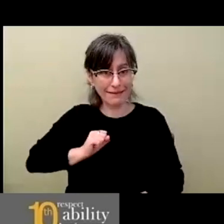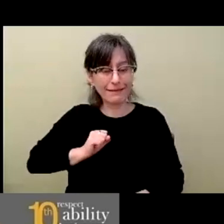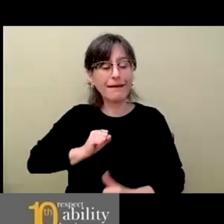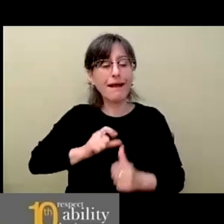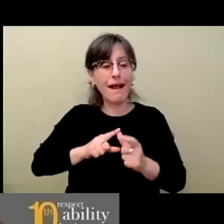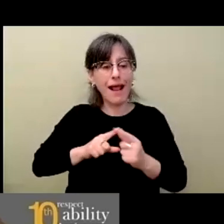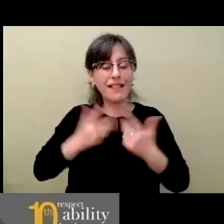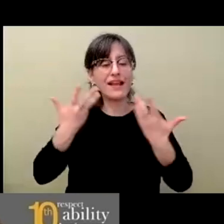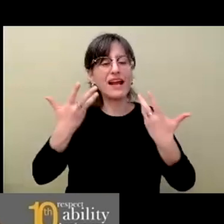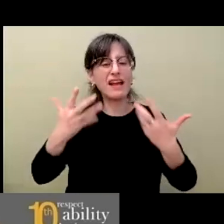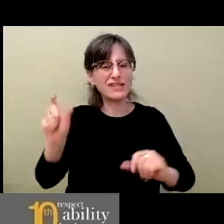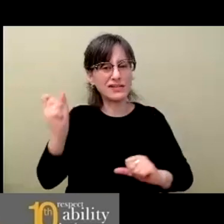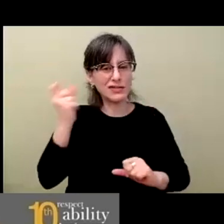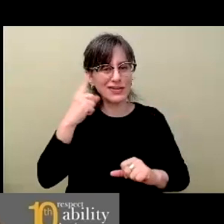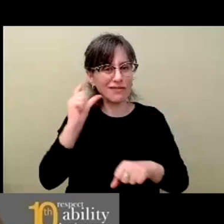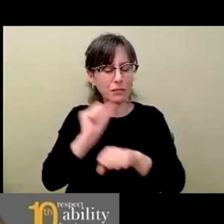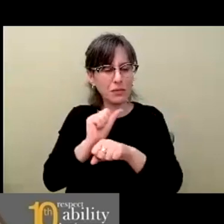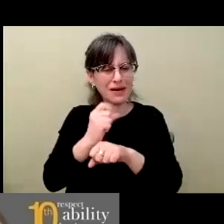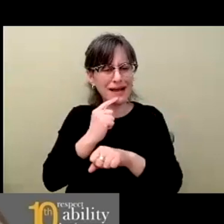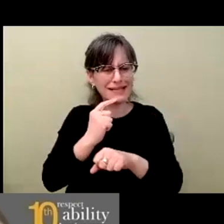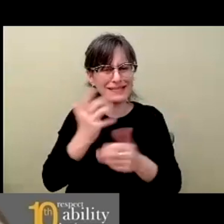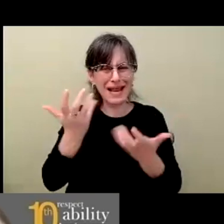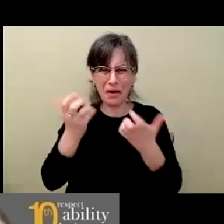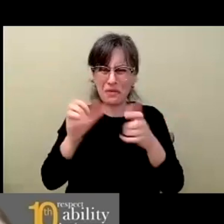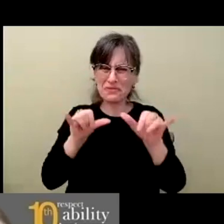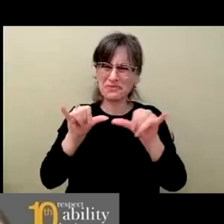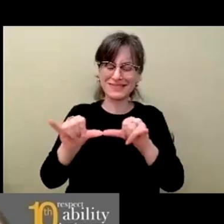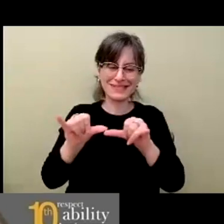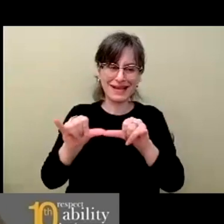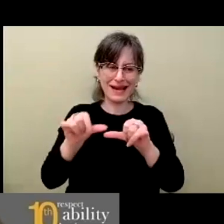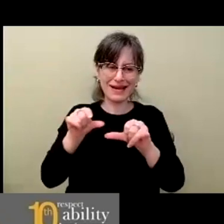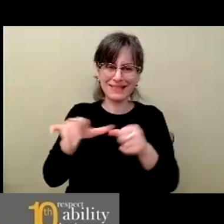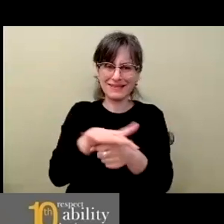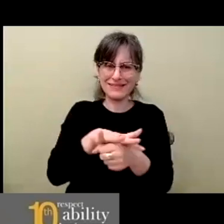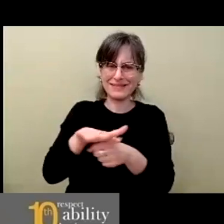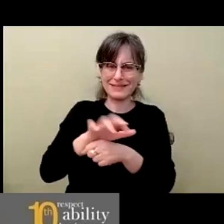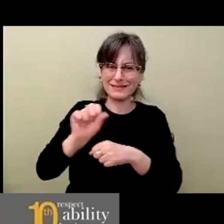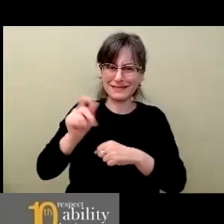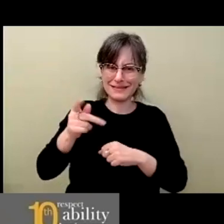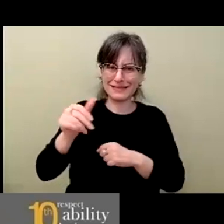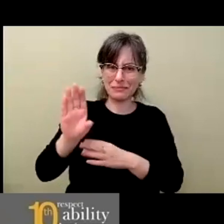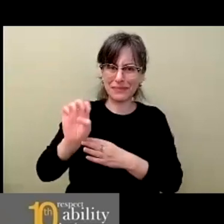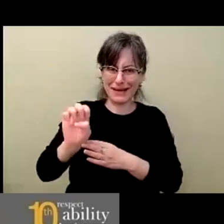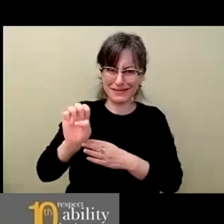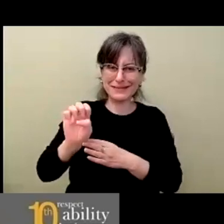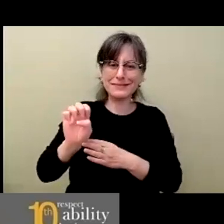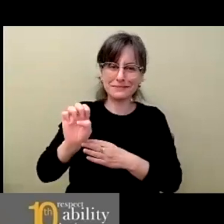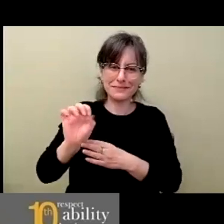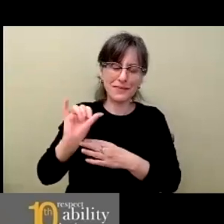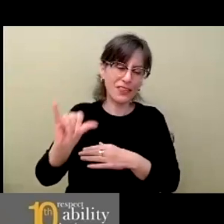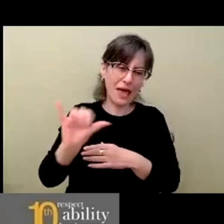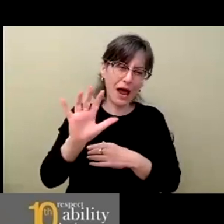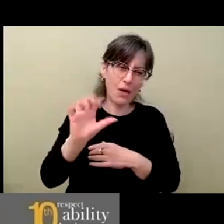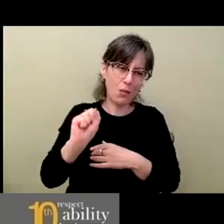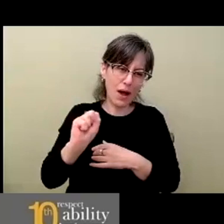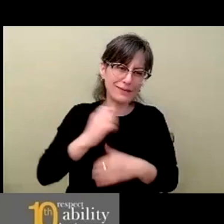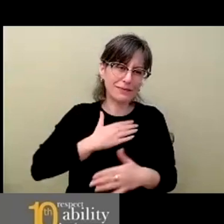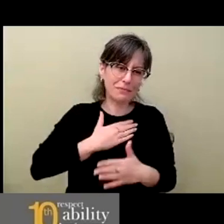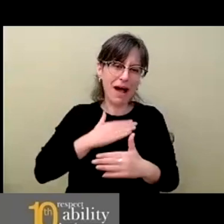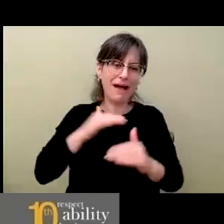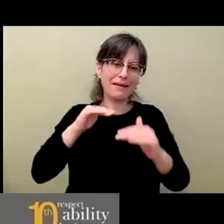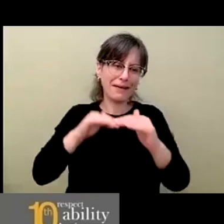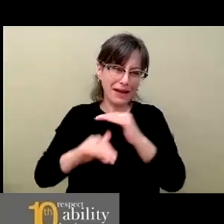out of government, I said, I want to stay in this space. And so that was sort of my entree